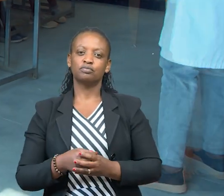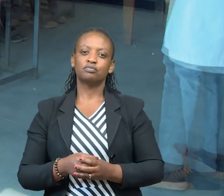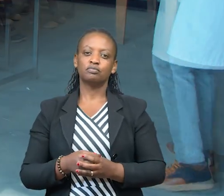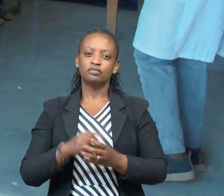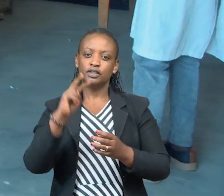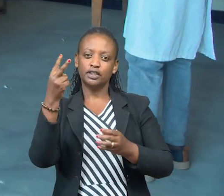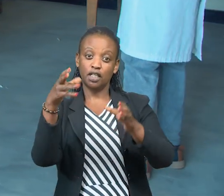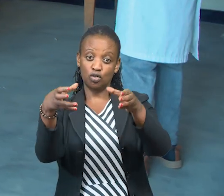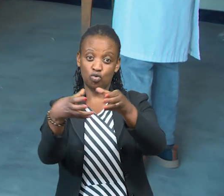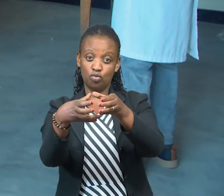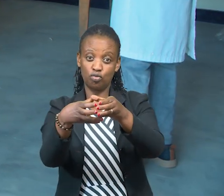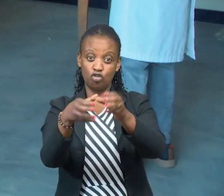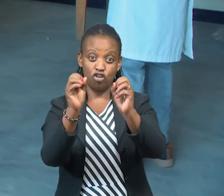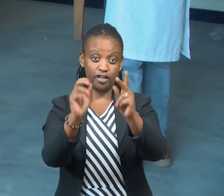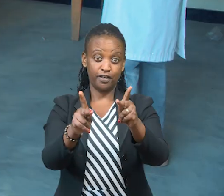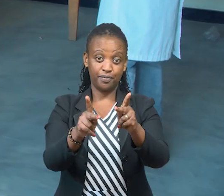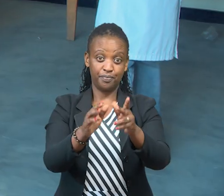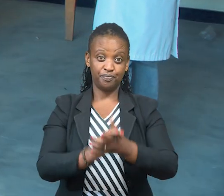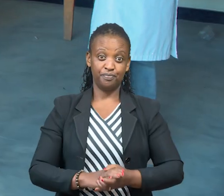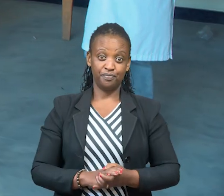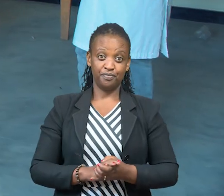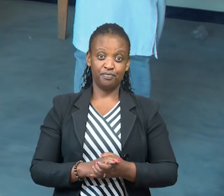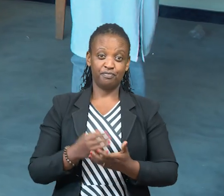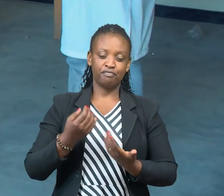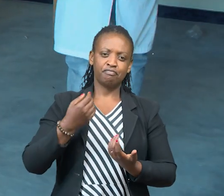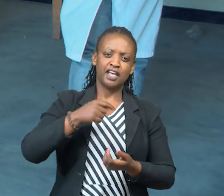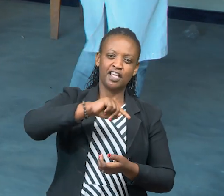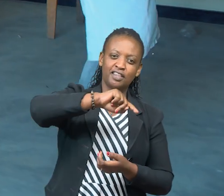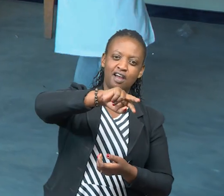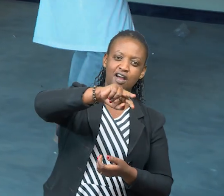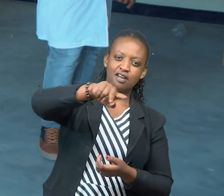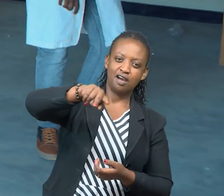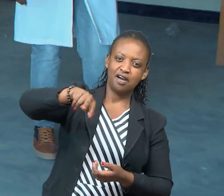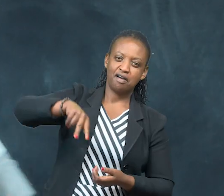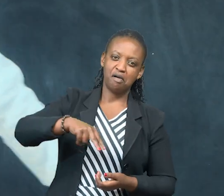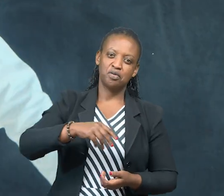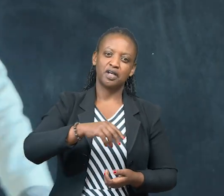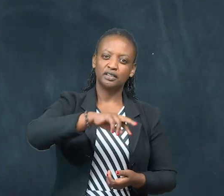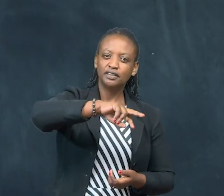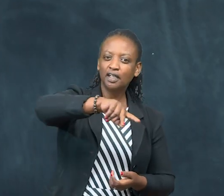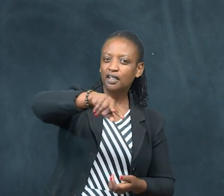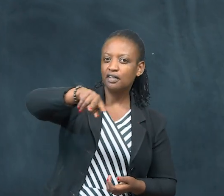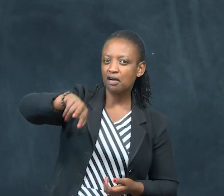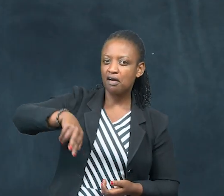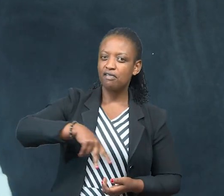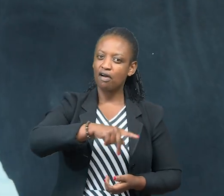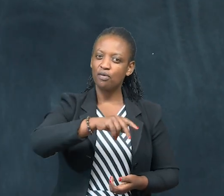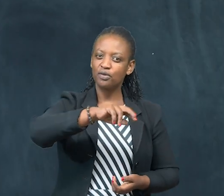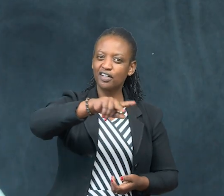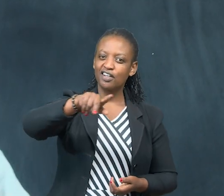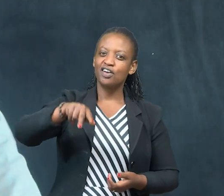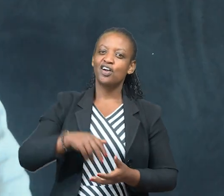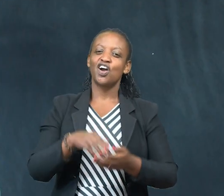up. Second group, okay? Yes. Turn around, turn around,